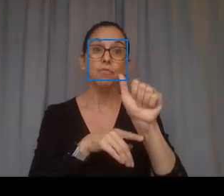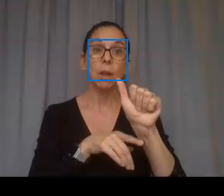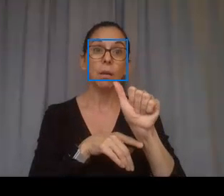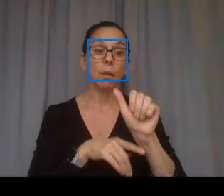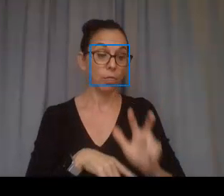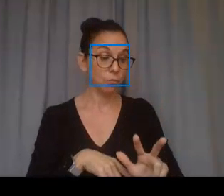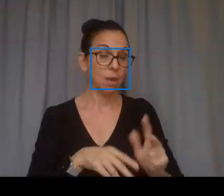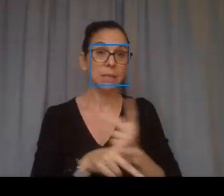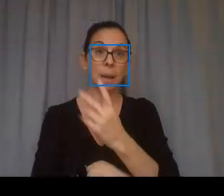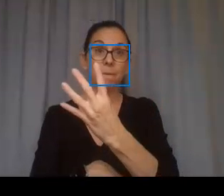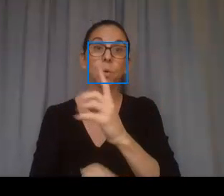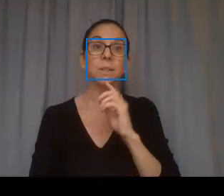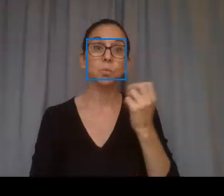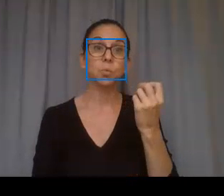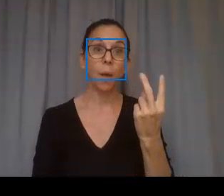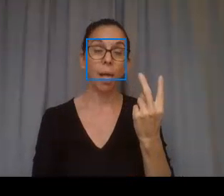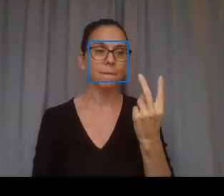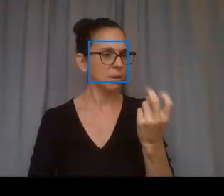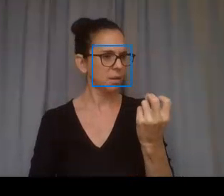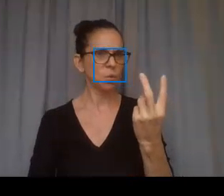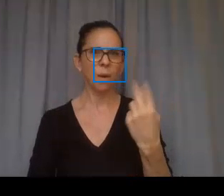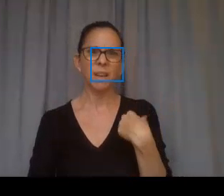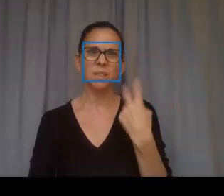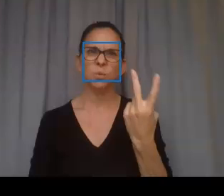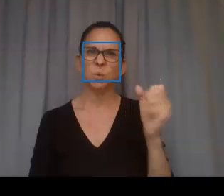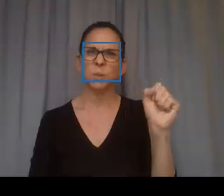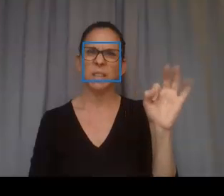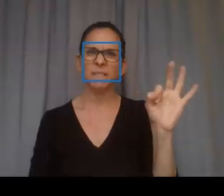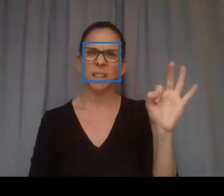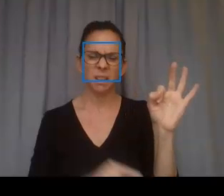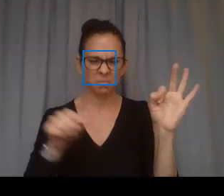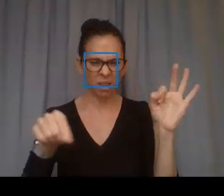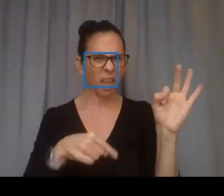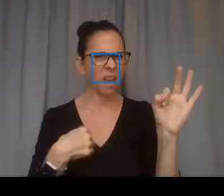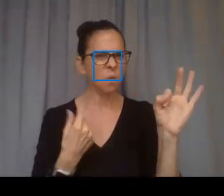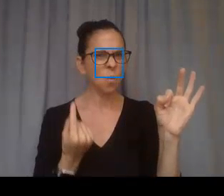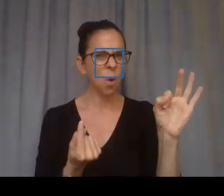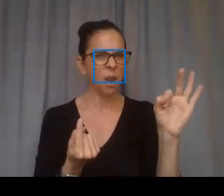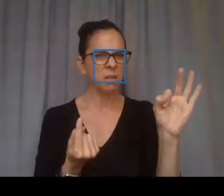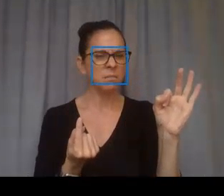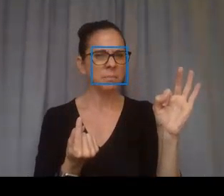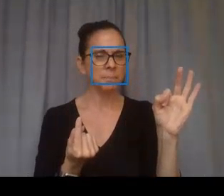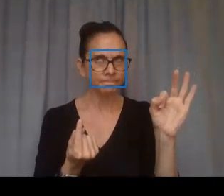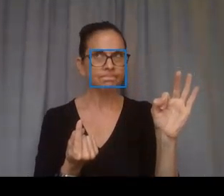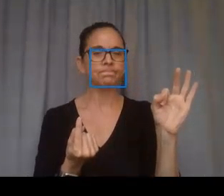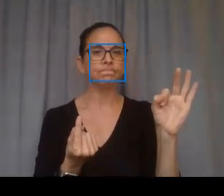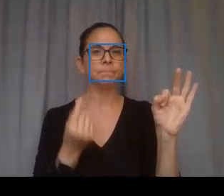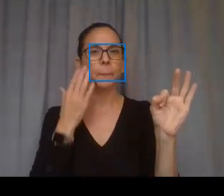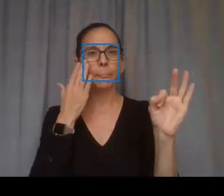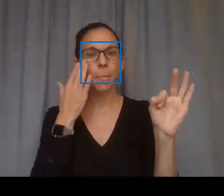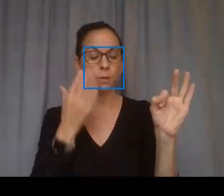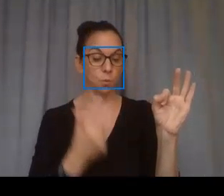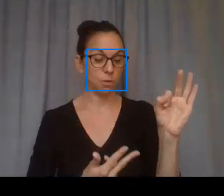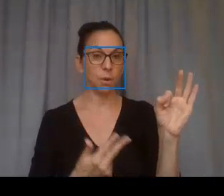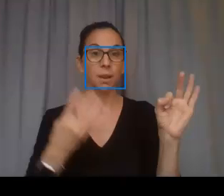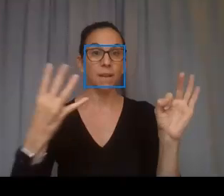12. But the problem is 12 has 2 significant digits. And so with measurements like 3 and 4, you